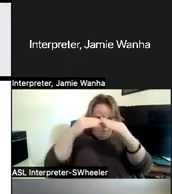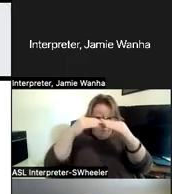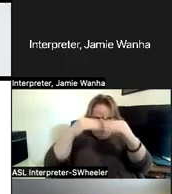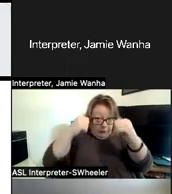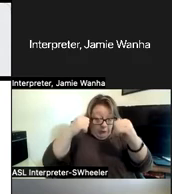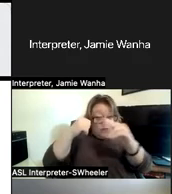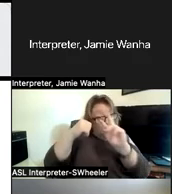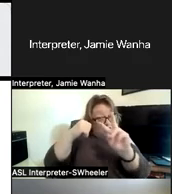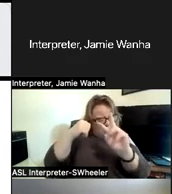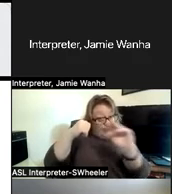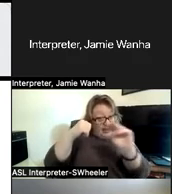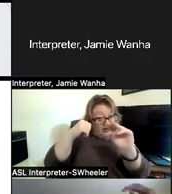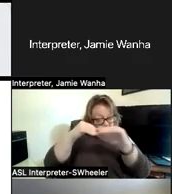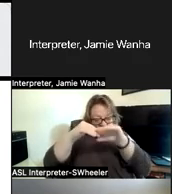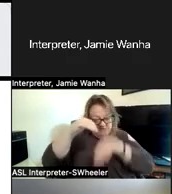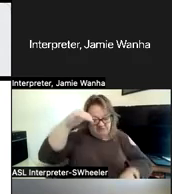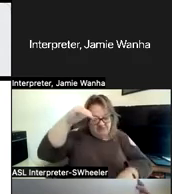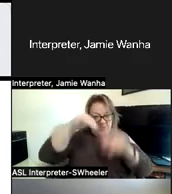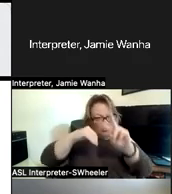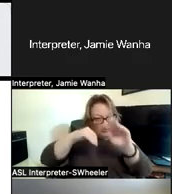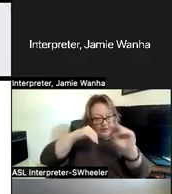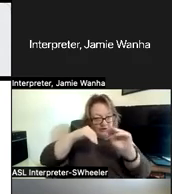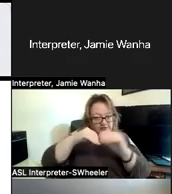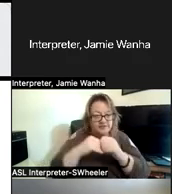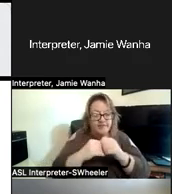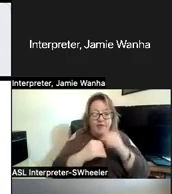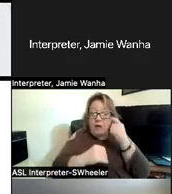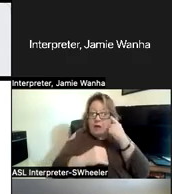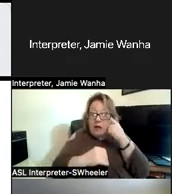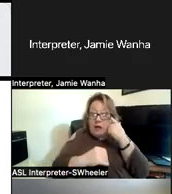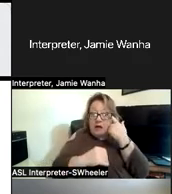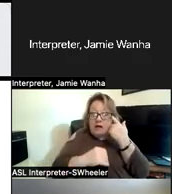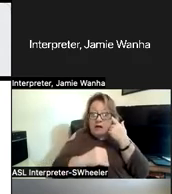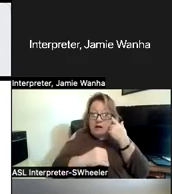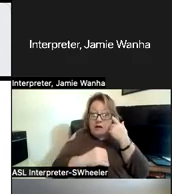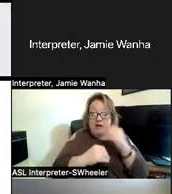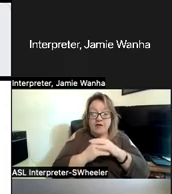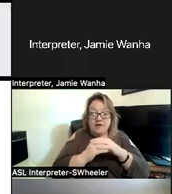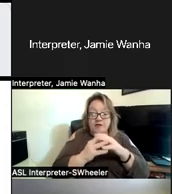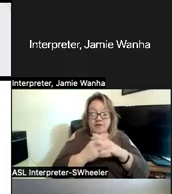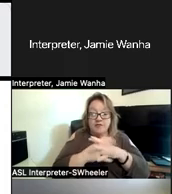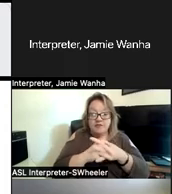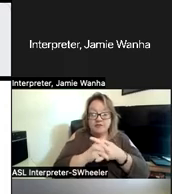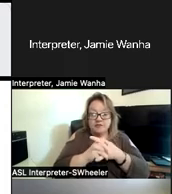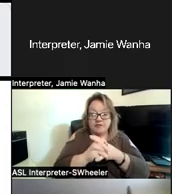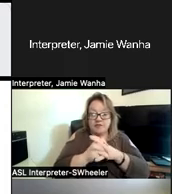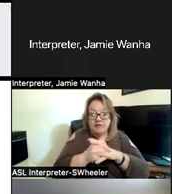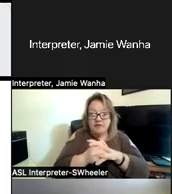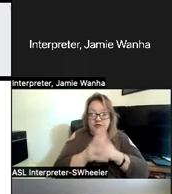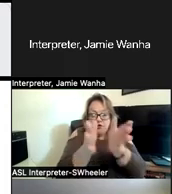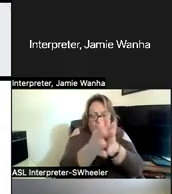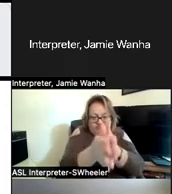the maximum. We evaluated the distribution of this surface fault displacement or rupture at